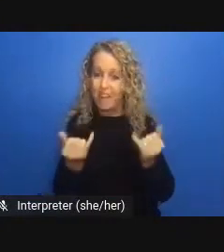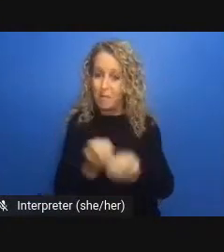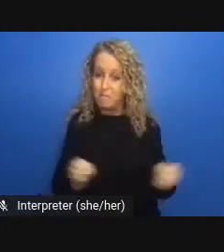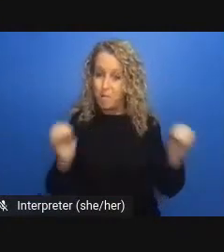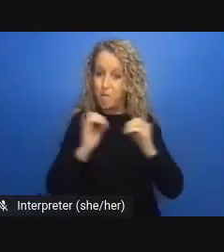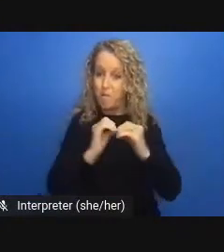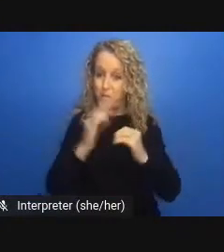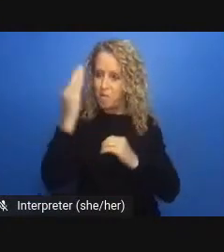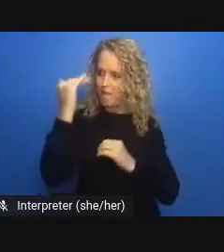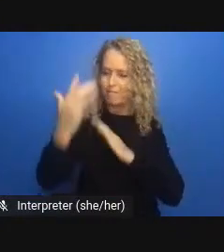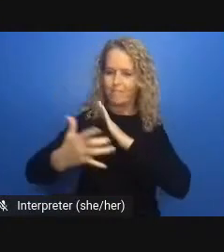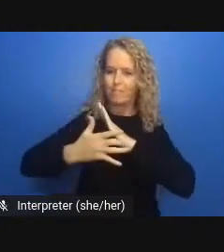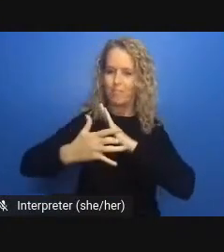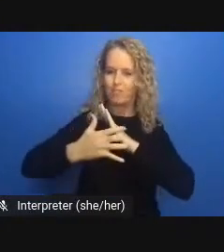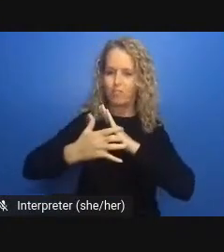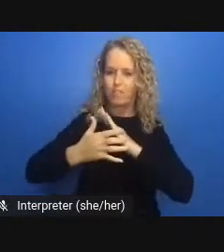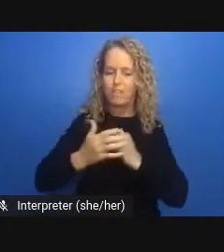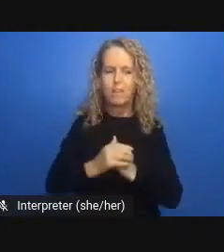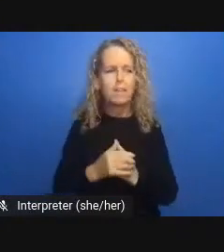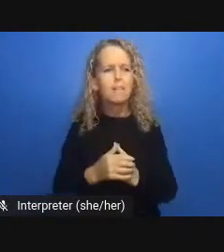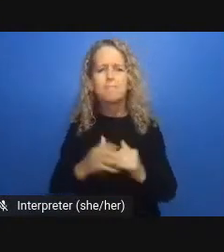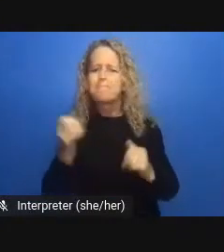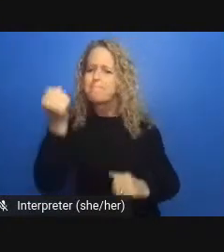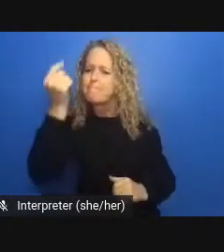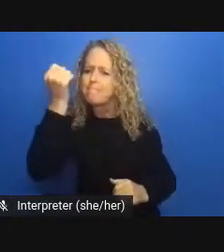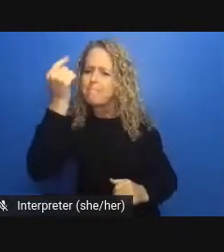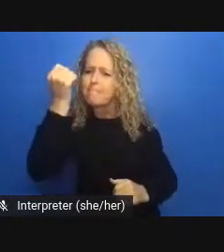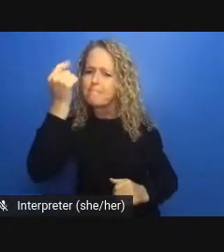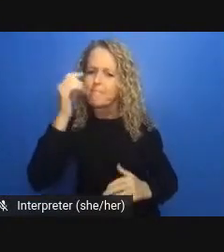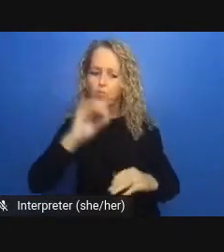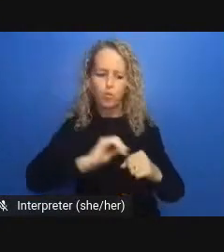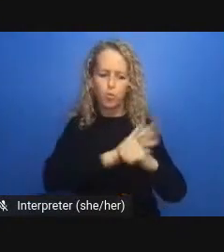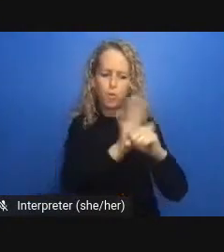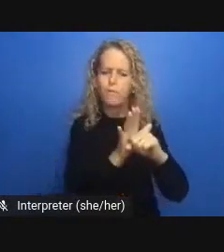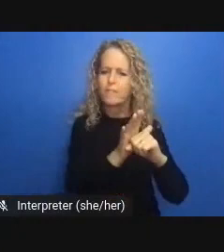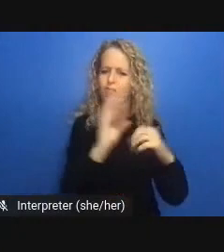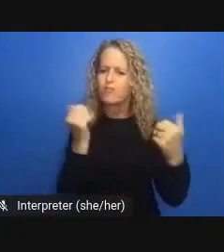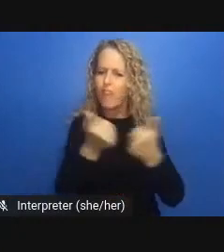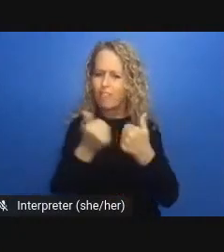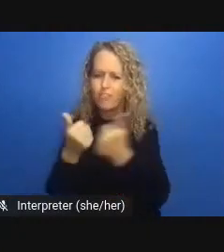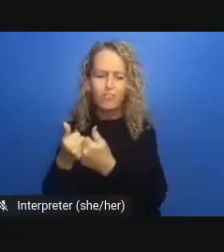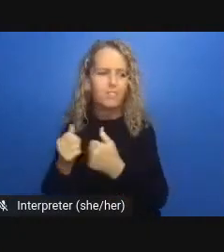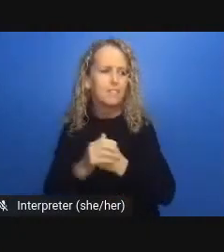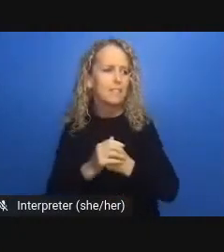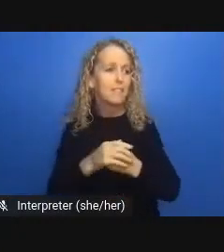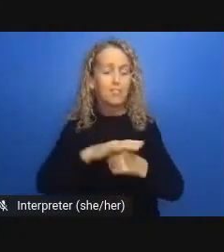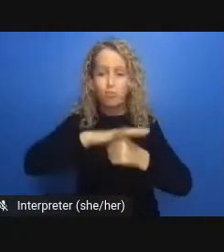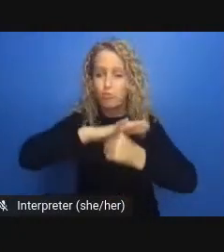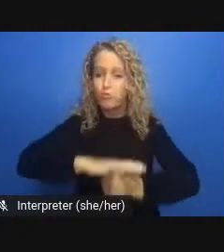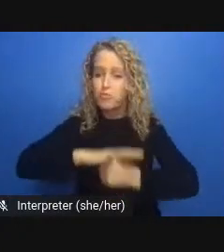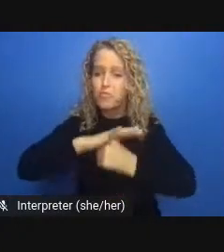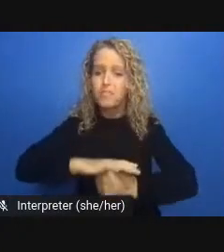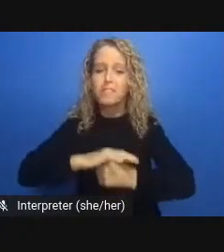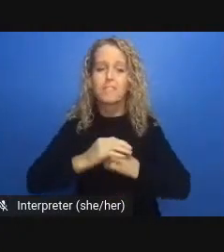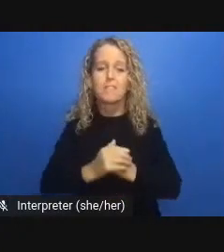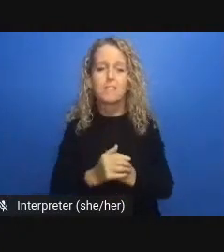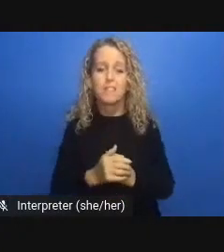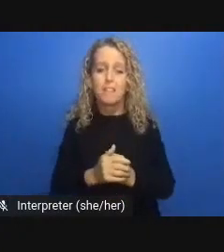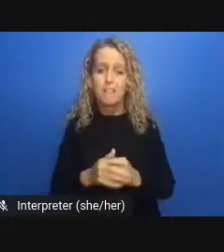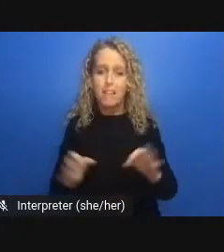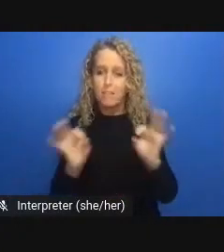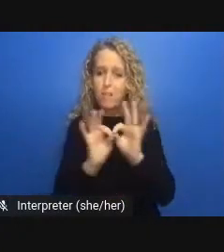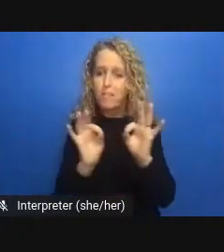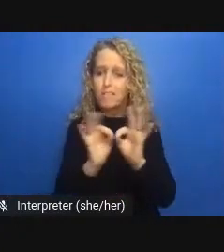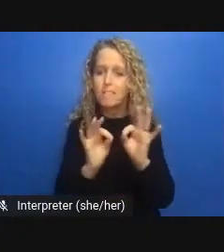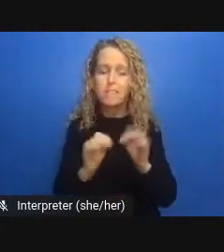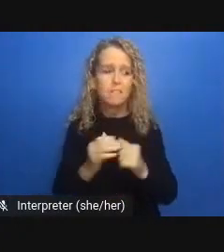want to underestimate the challenges, the stresses, the incredible costs and significant